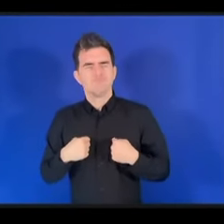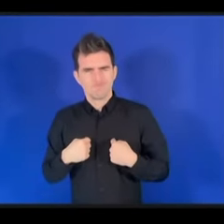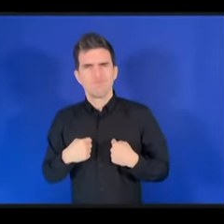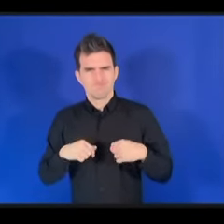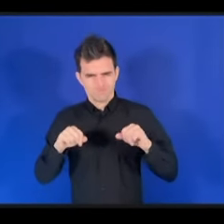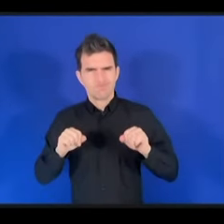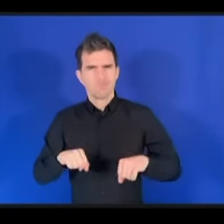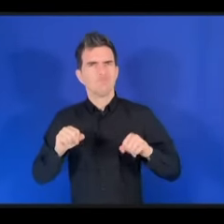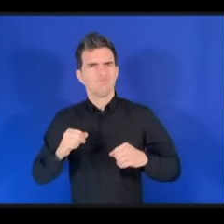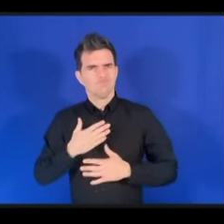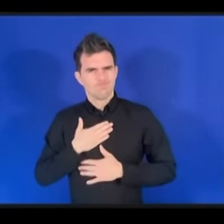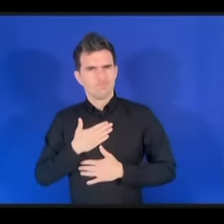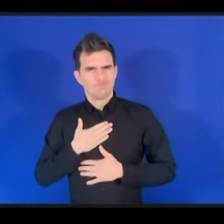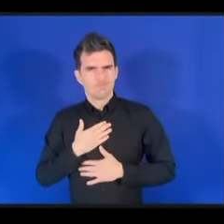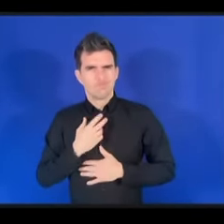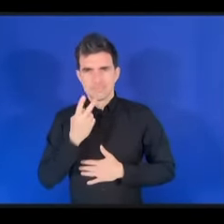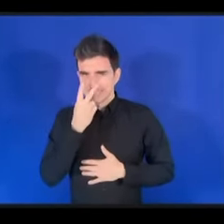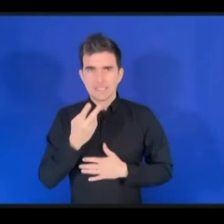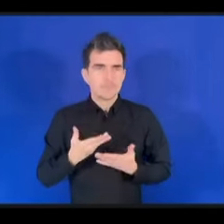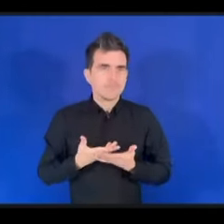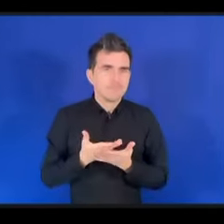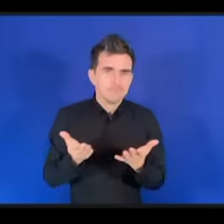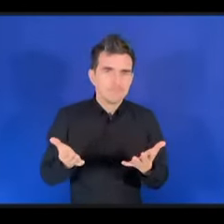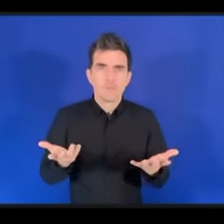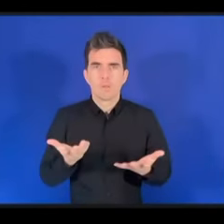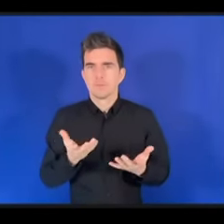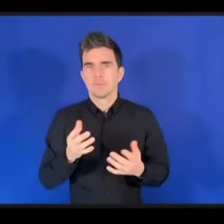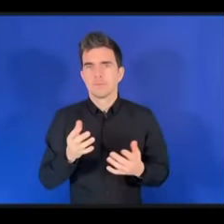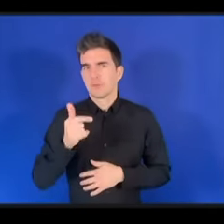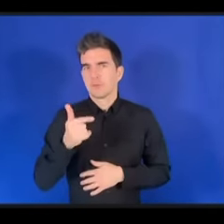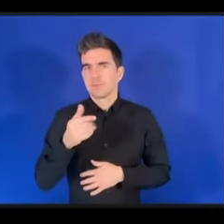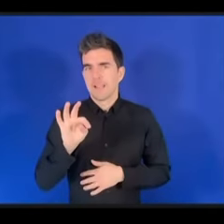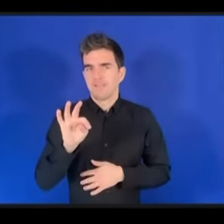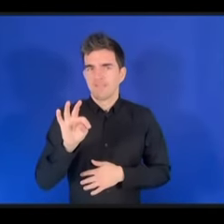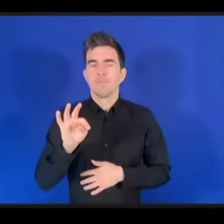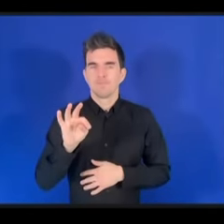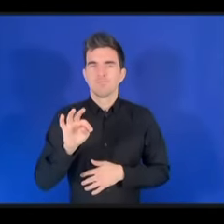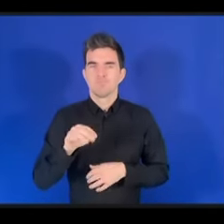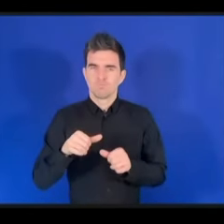for discussion in the coming years.